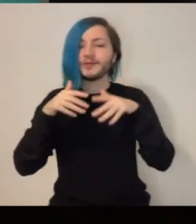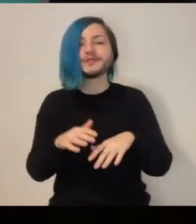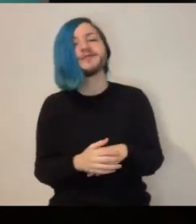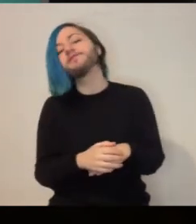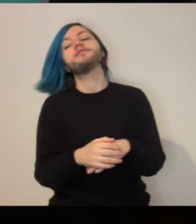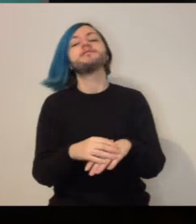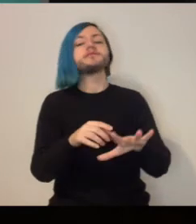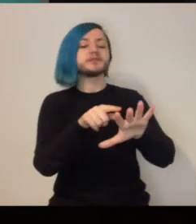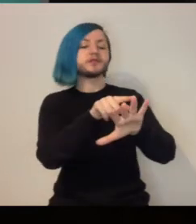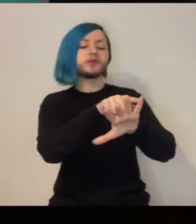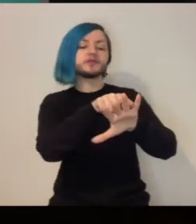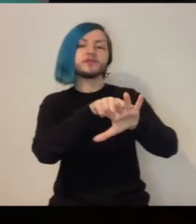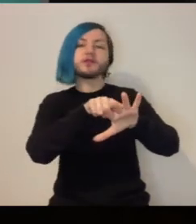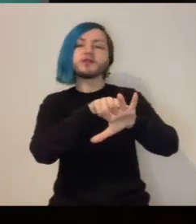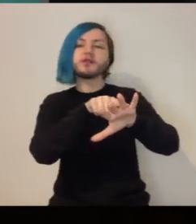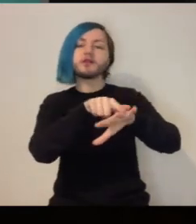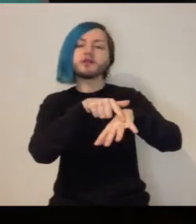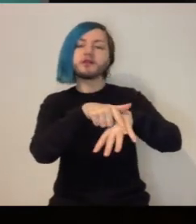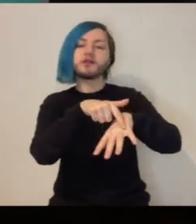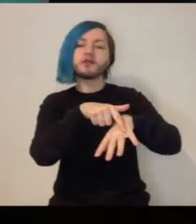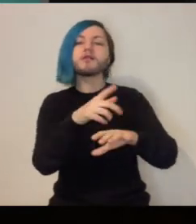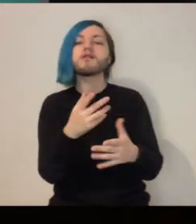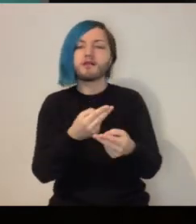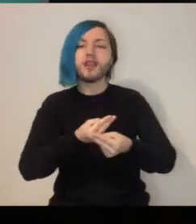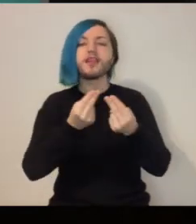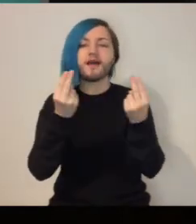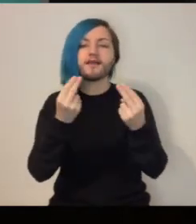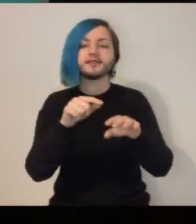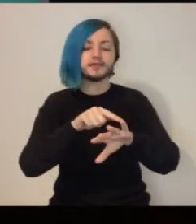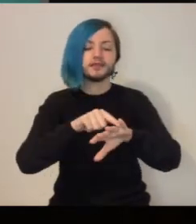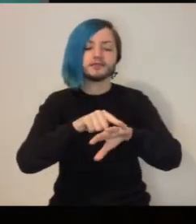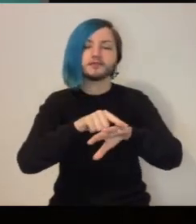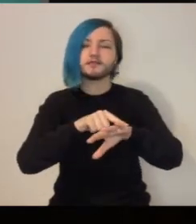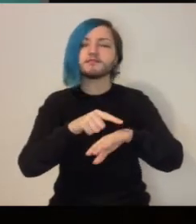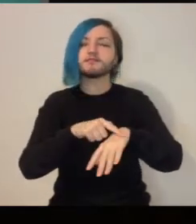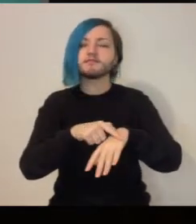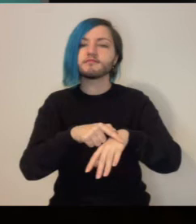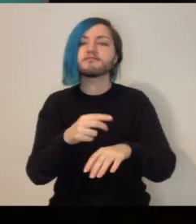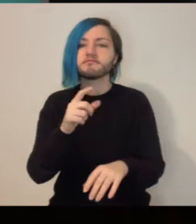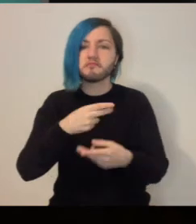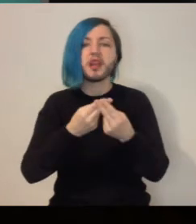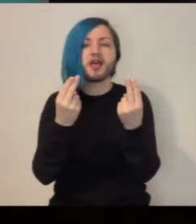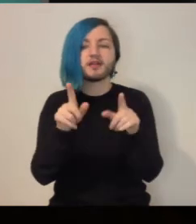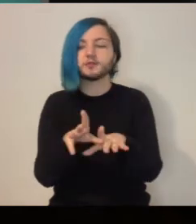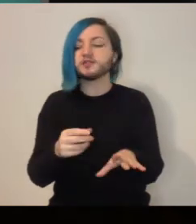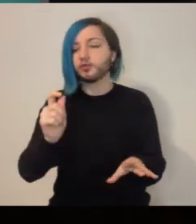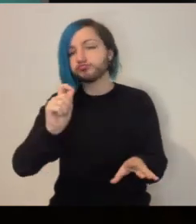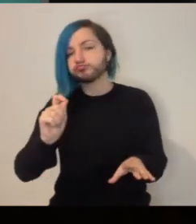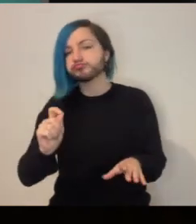real lightness there between the two fingers and the soft fleshy bit under my finger. So I'm just going to scribble those